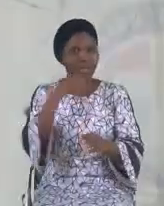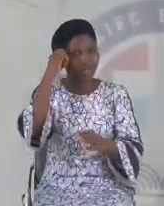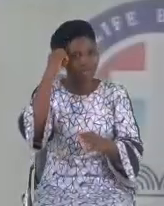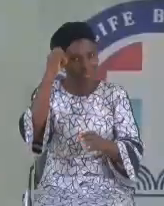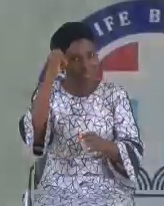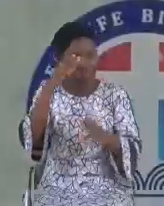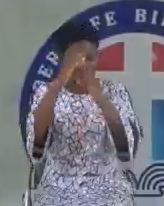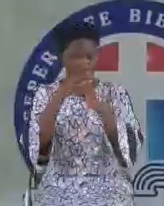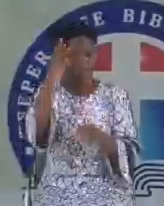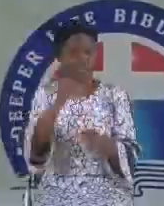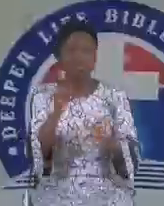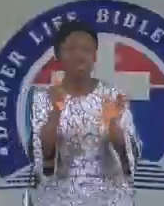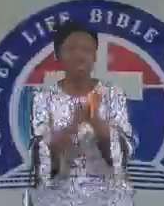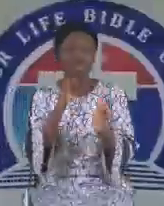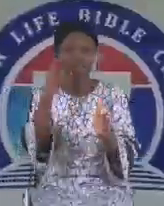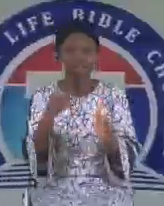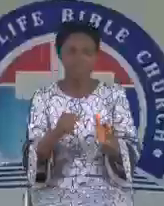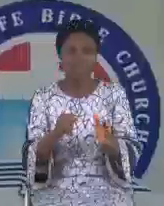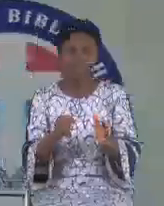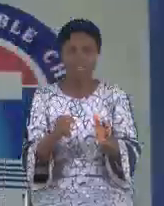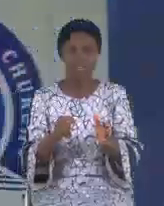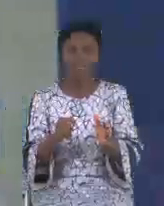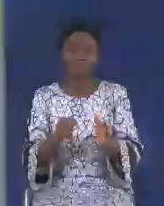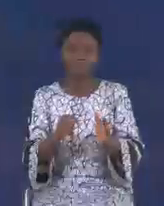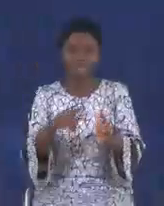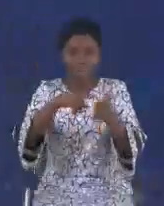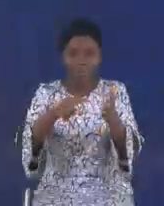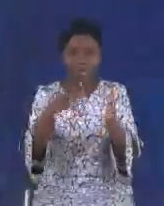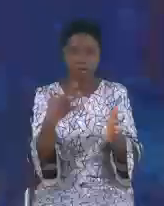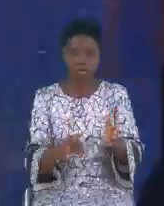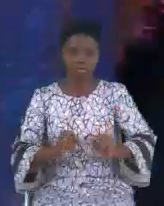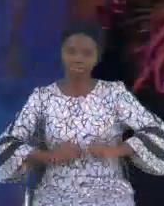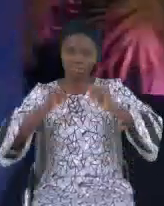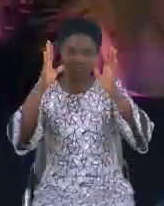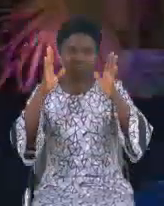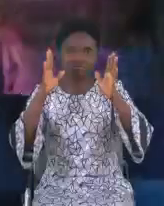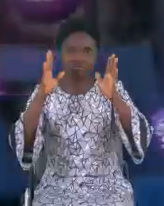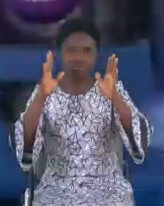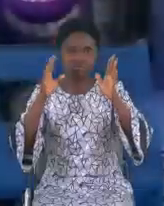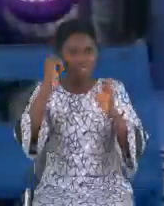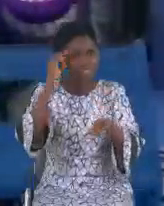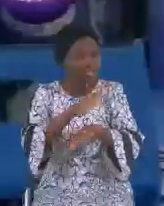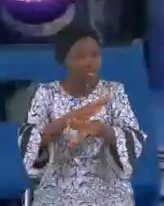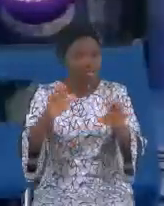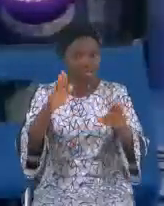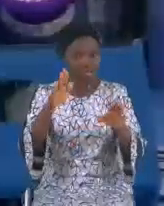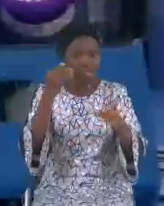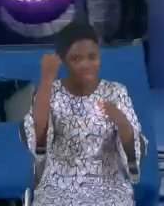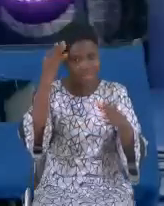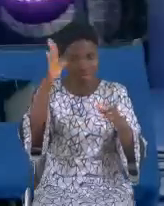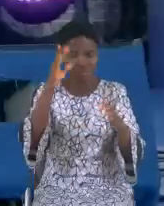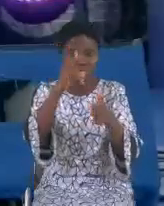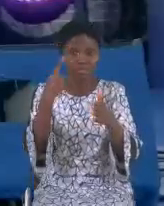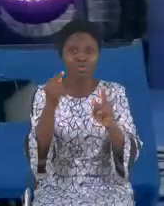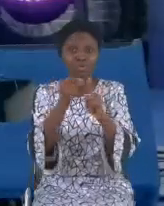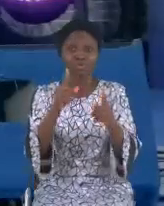a sign of surrender. It's like saying he didn't know the words to say. He has not